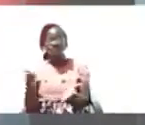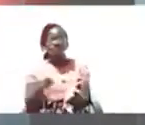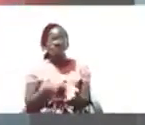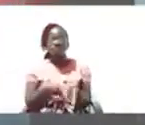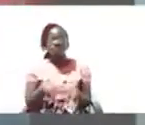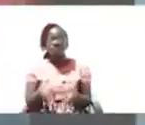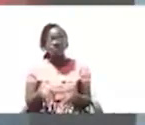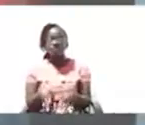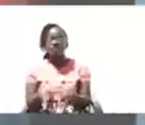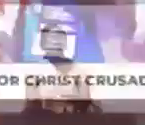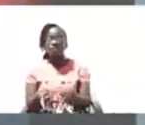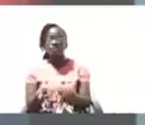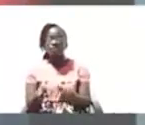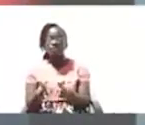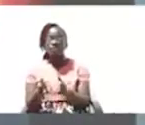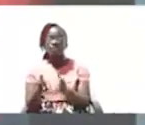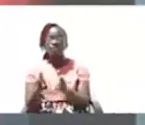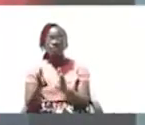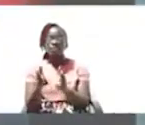This way.